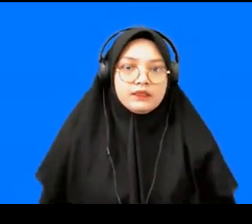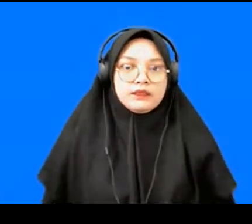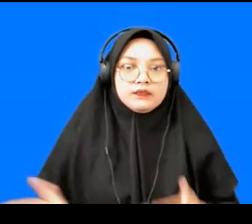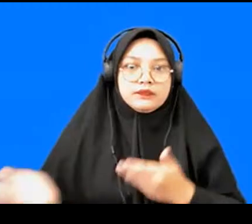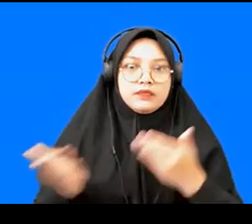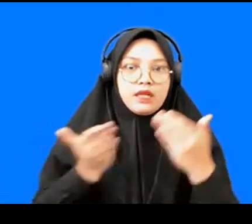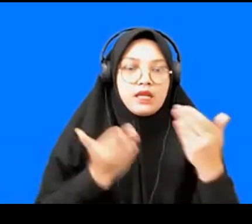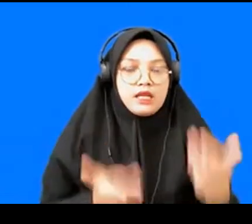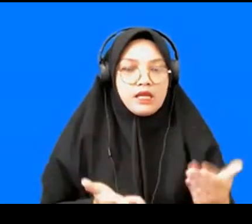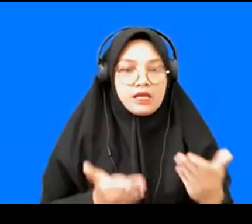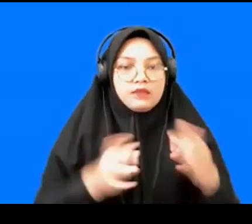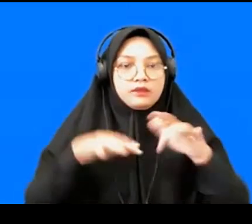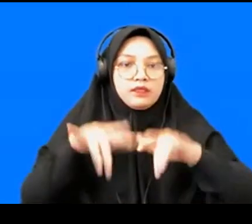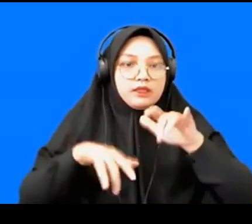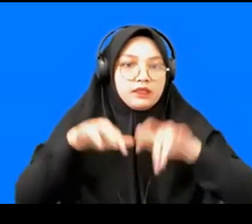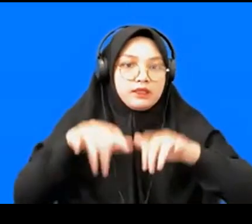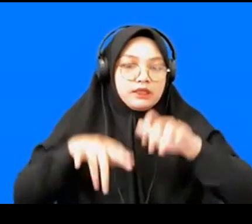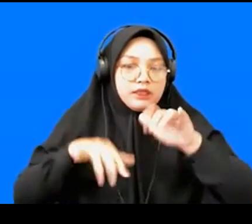forward.